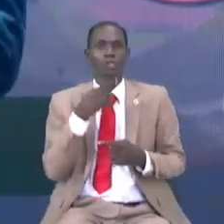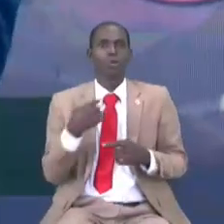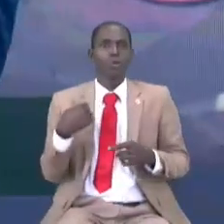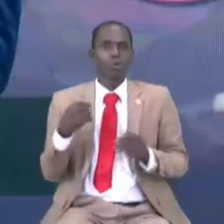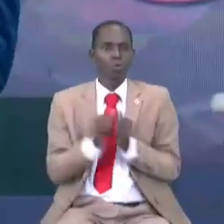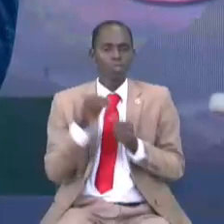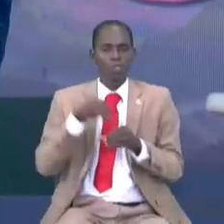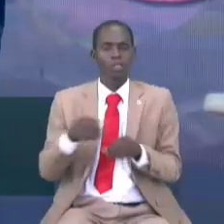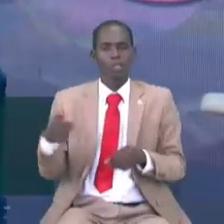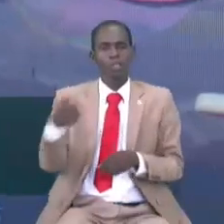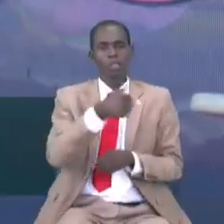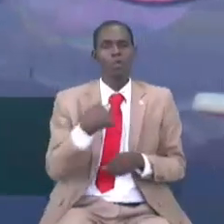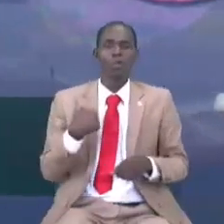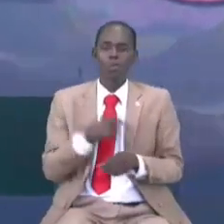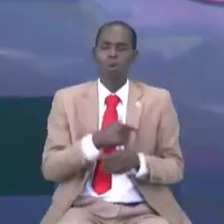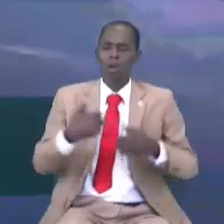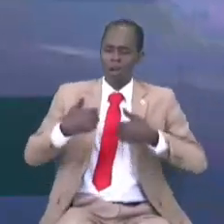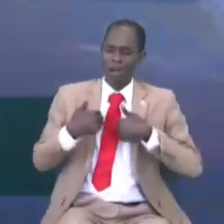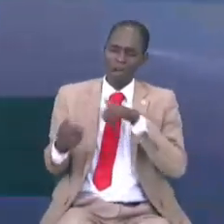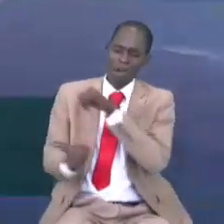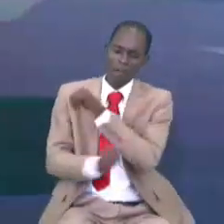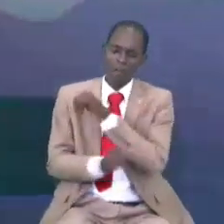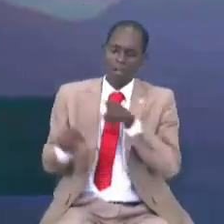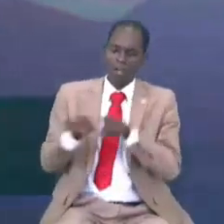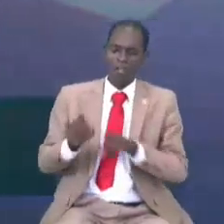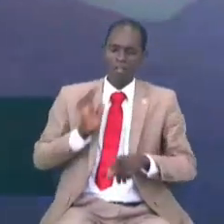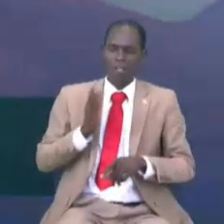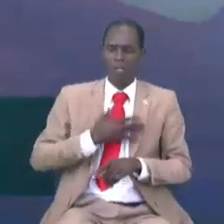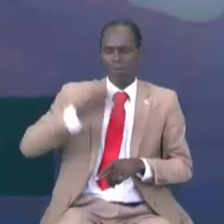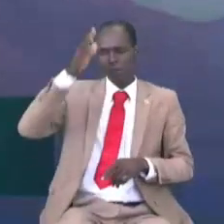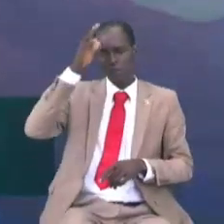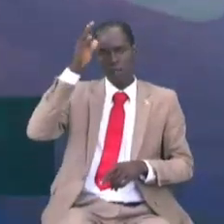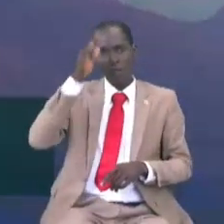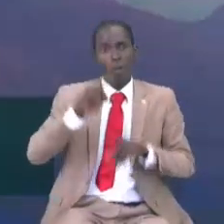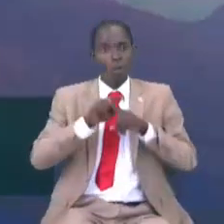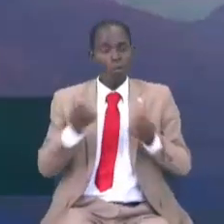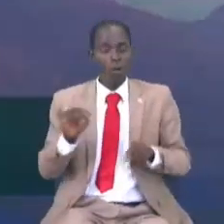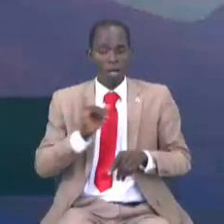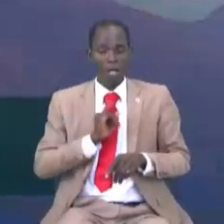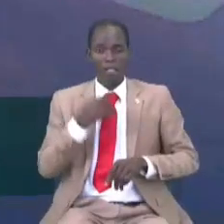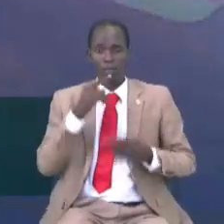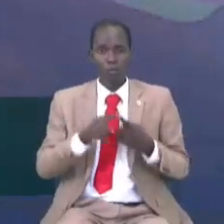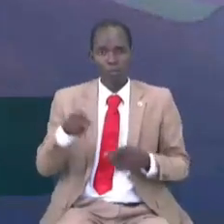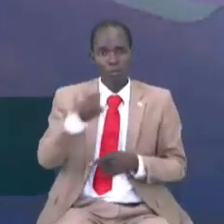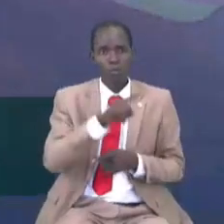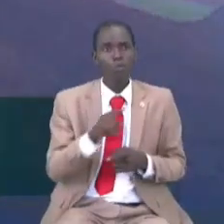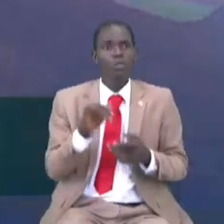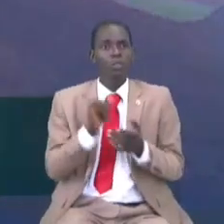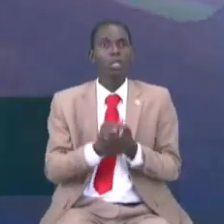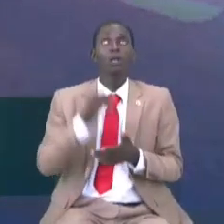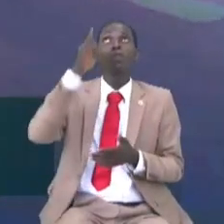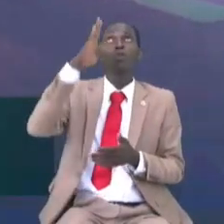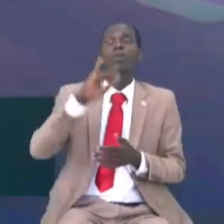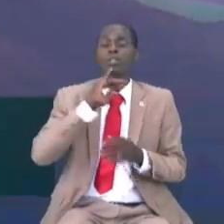For I say unto you that God is able of these stones to raise up children unto Abraham.